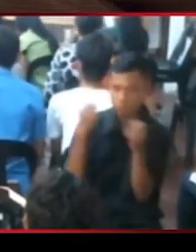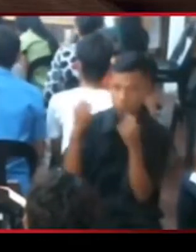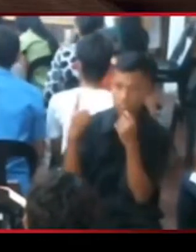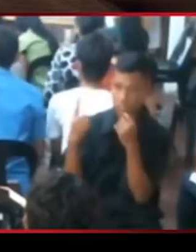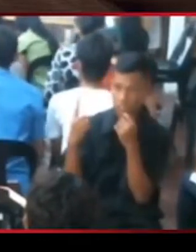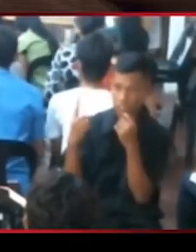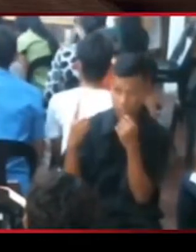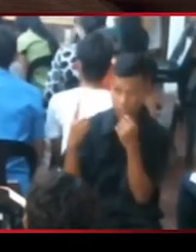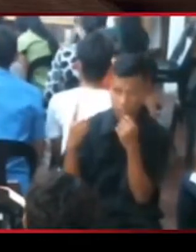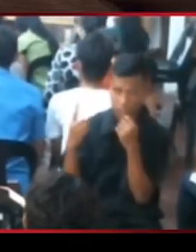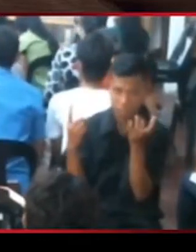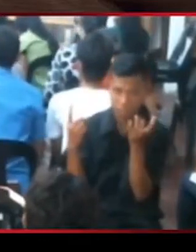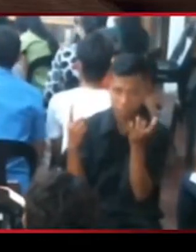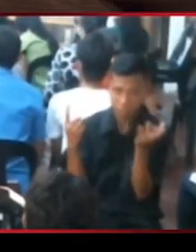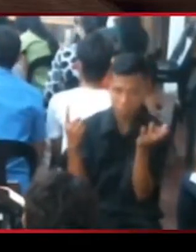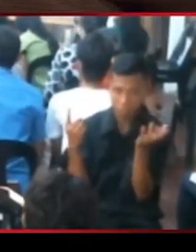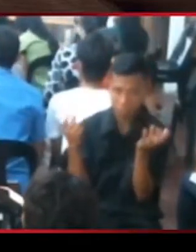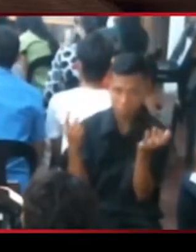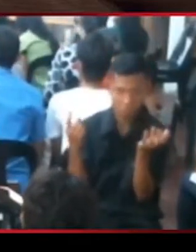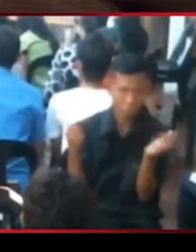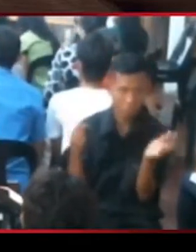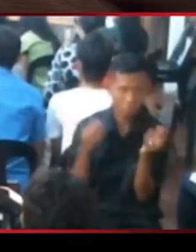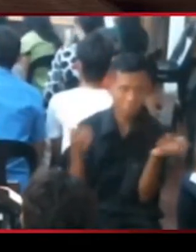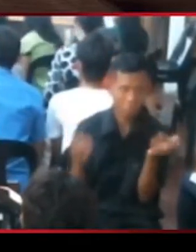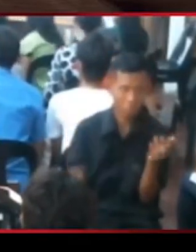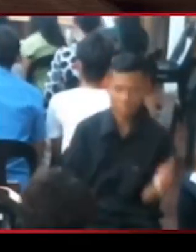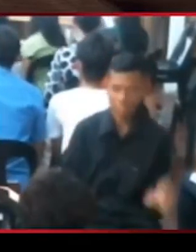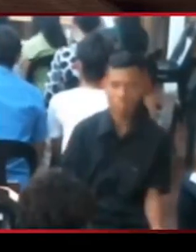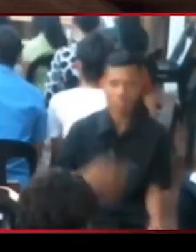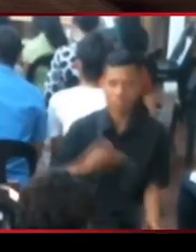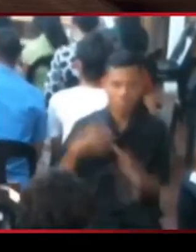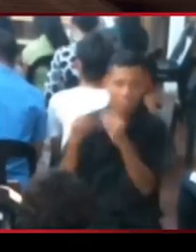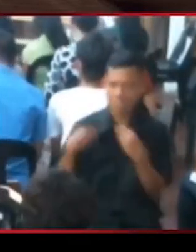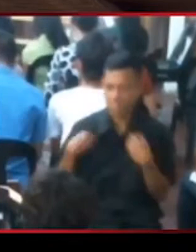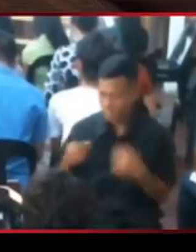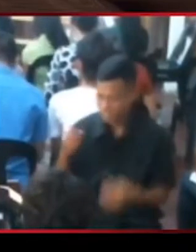Faith obeys the word.